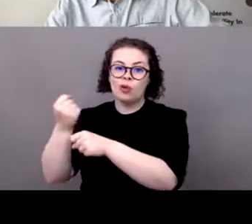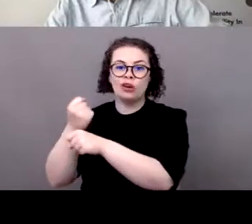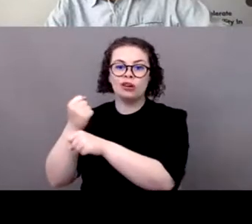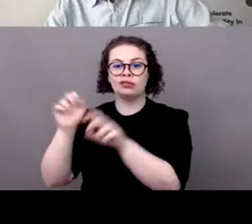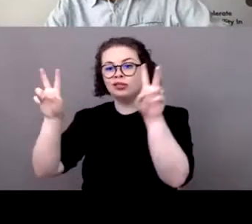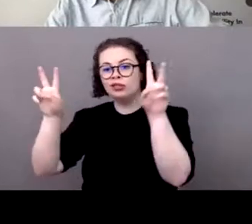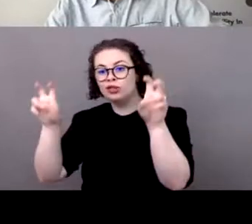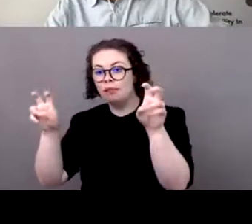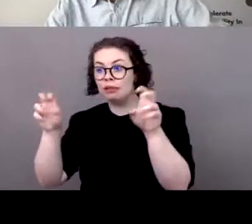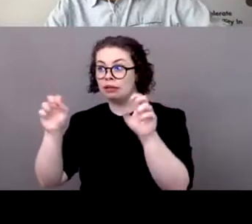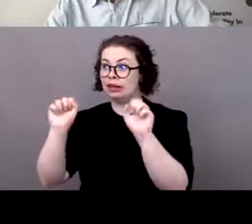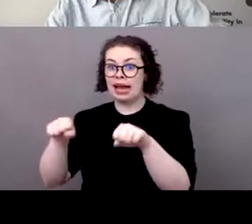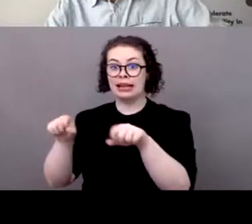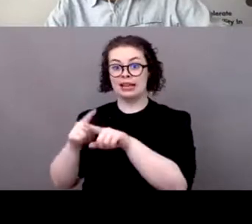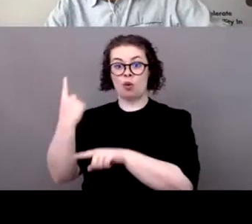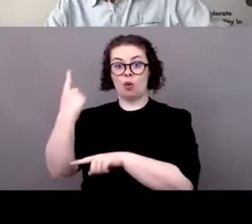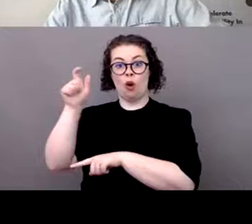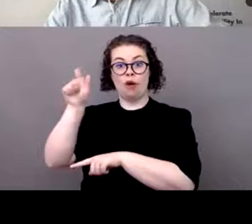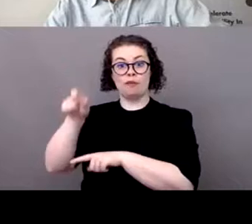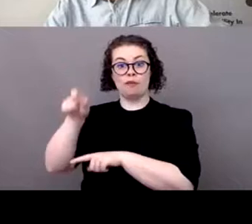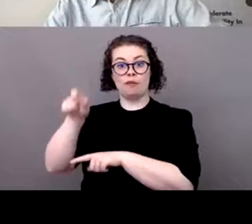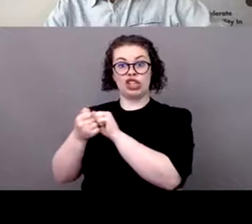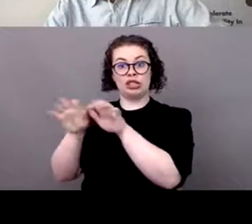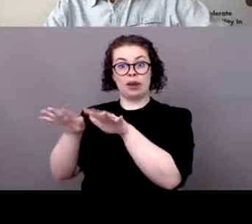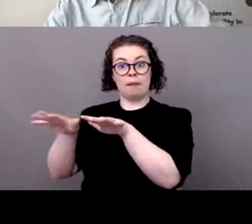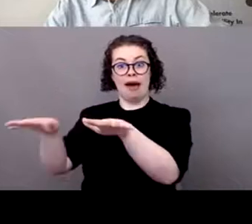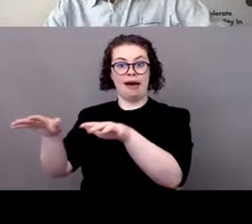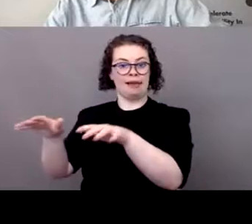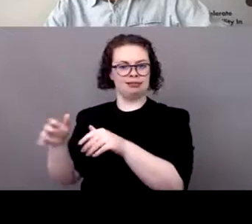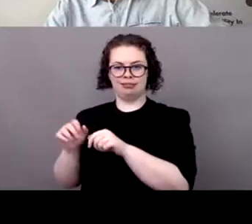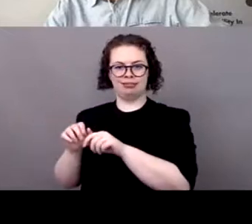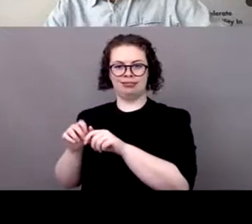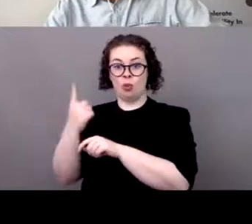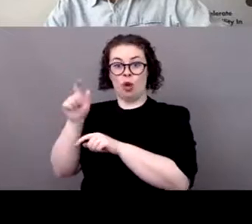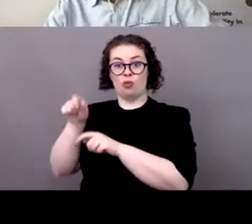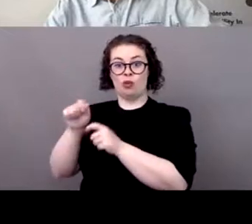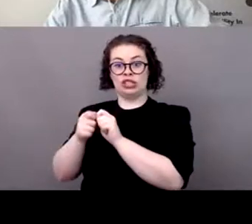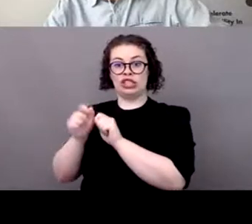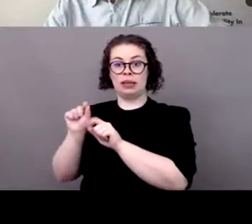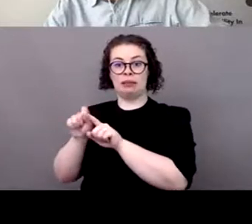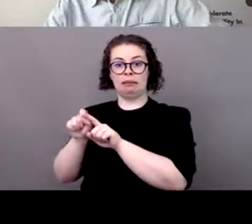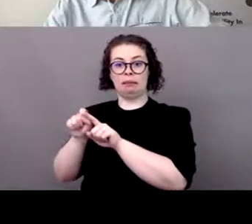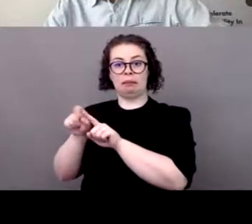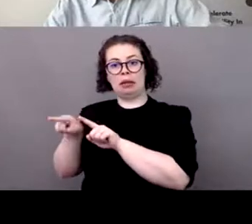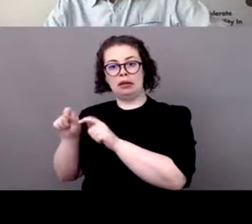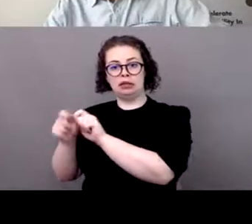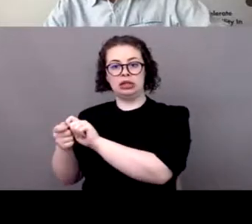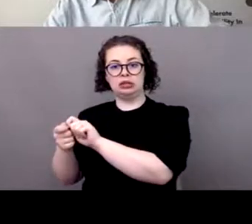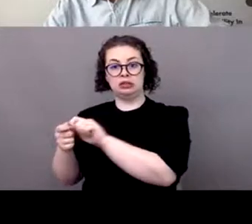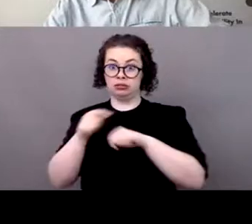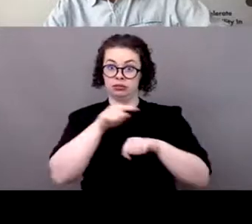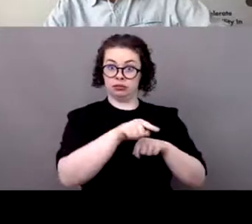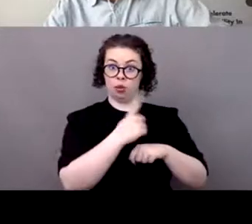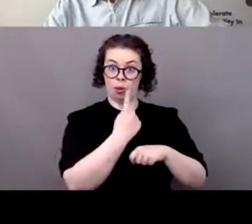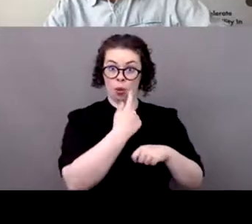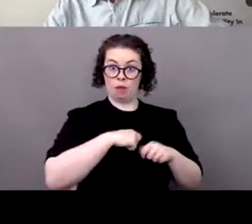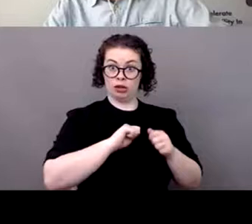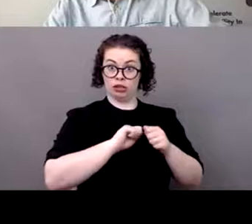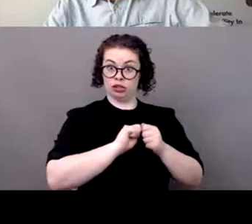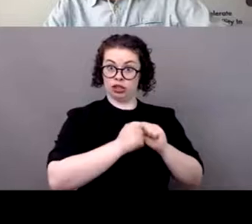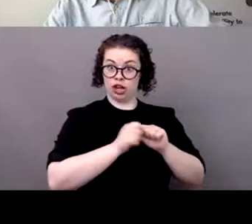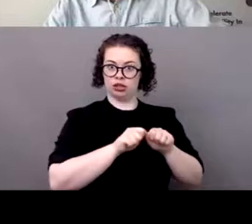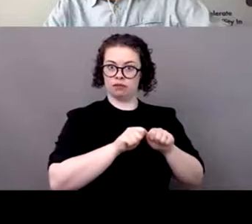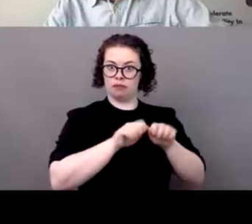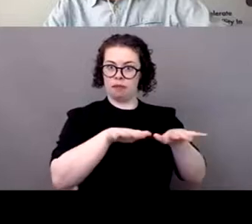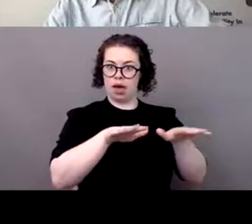or industries can do it like sports can do. And this is a huge responsibility. And yeah, I'm quite optimistic that